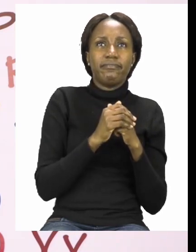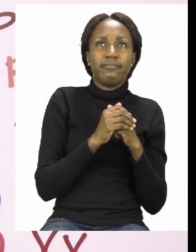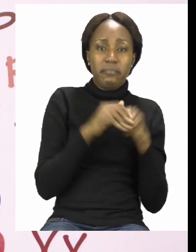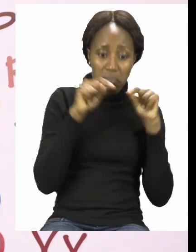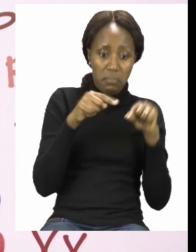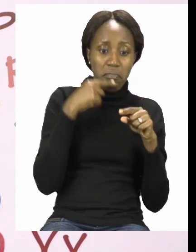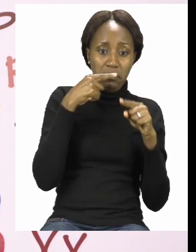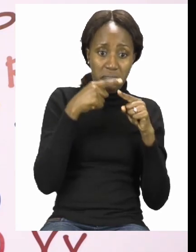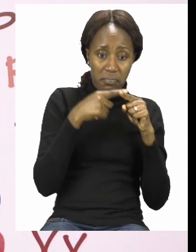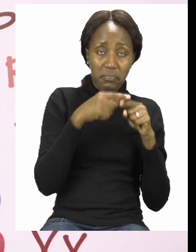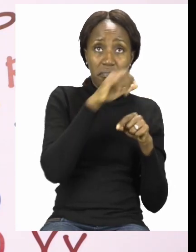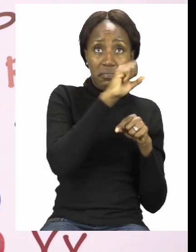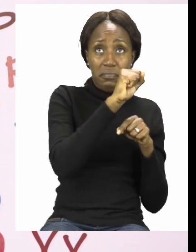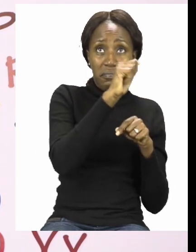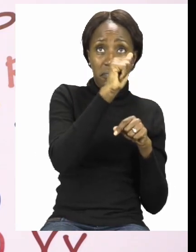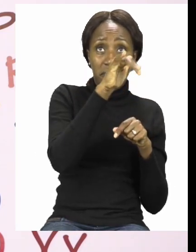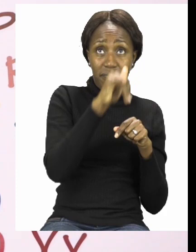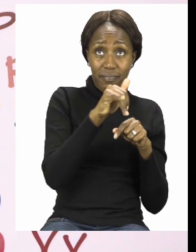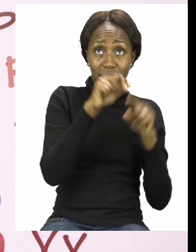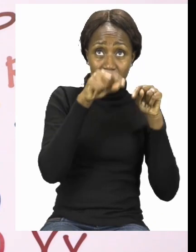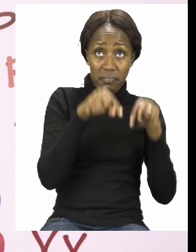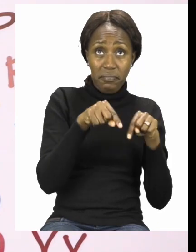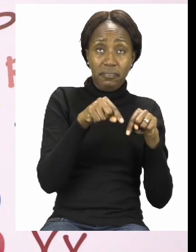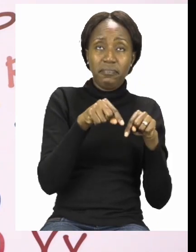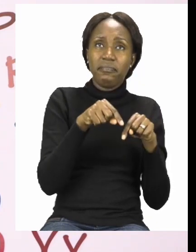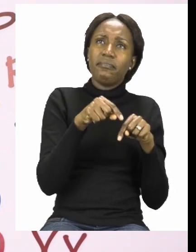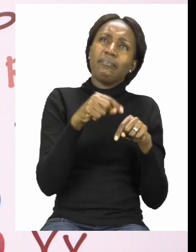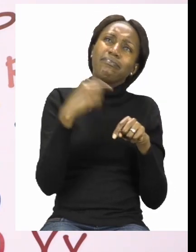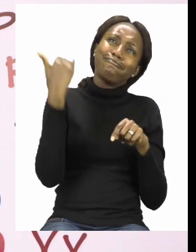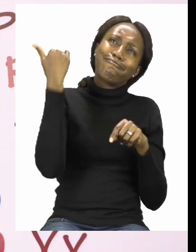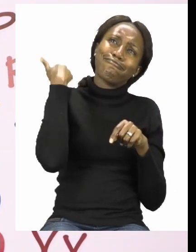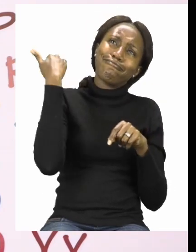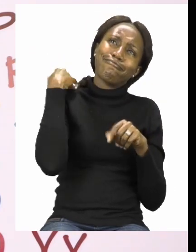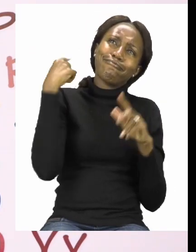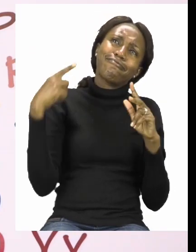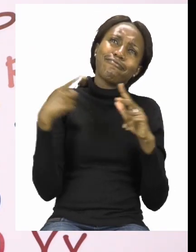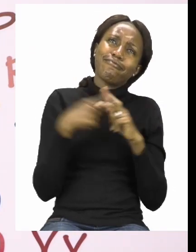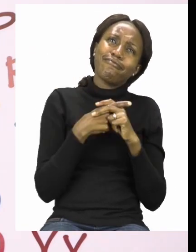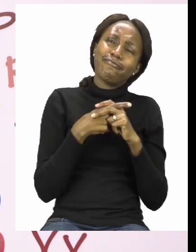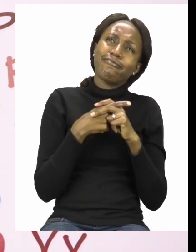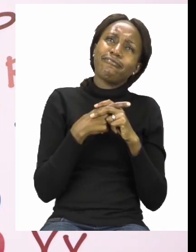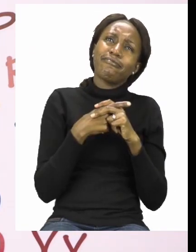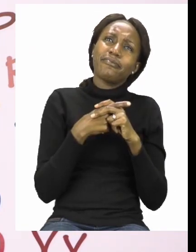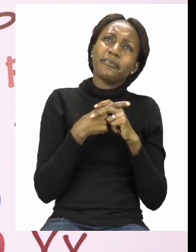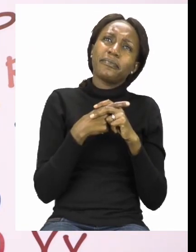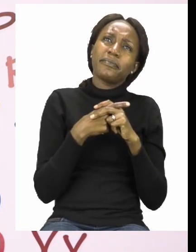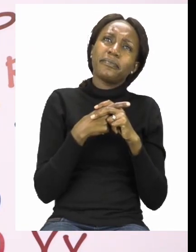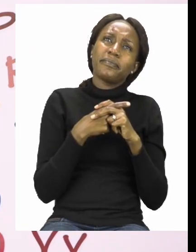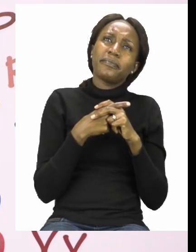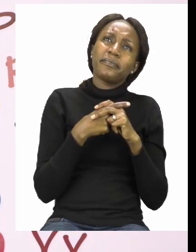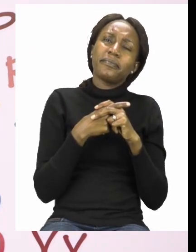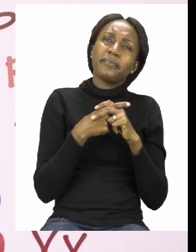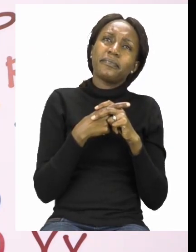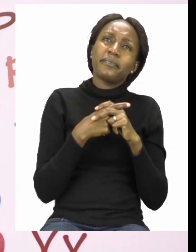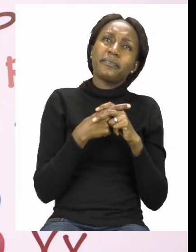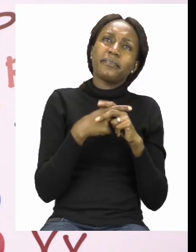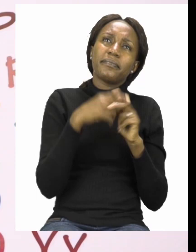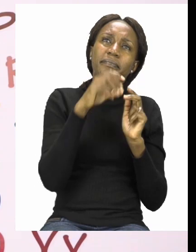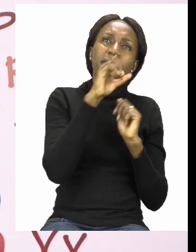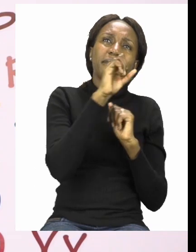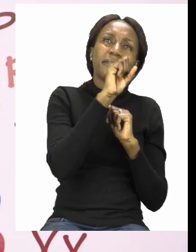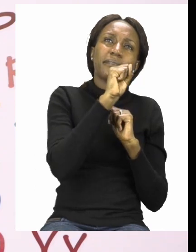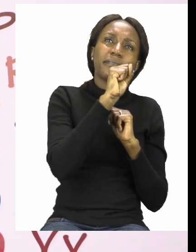says she is sick. Now, if we change the word say into past tense, we say the